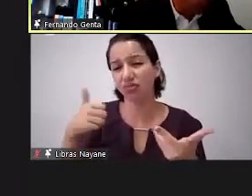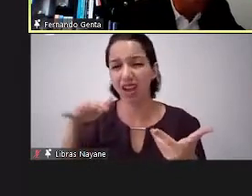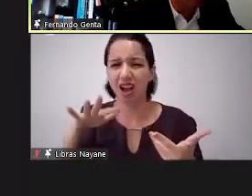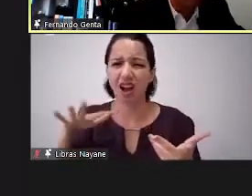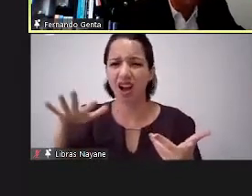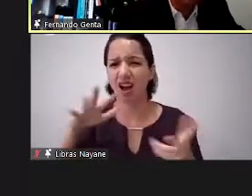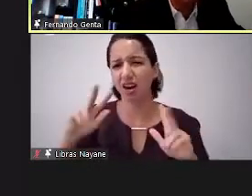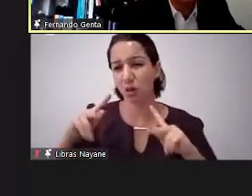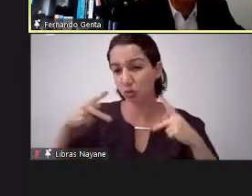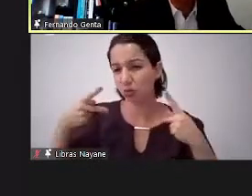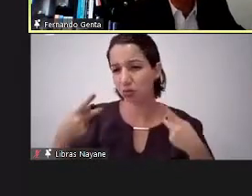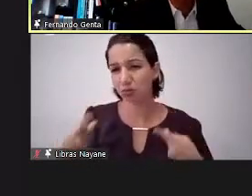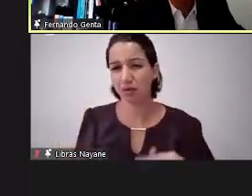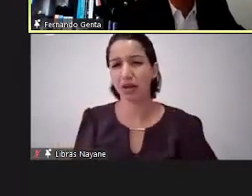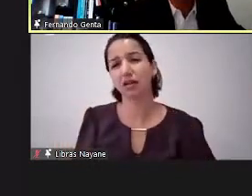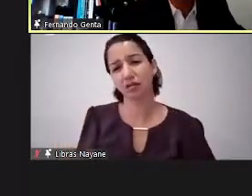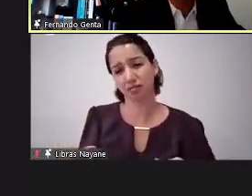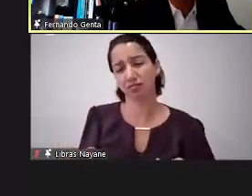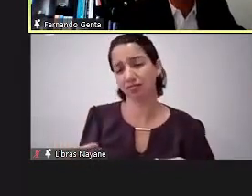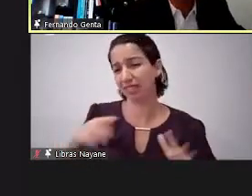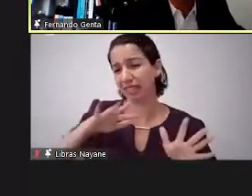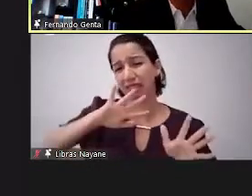leaving aside the human